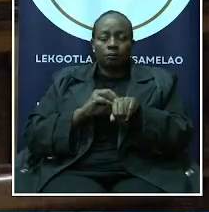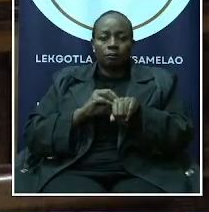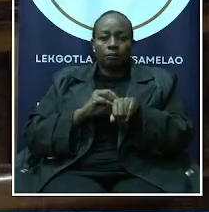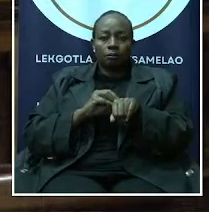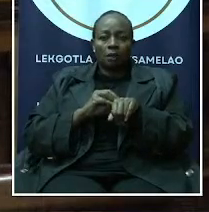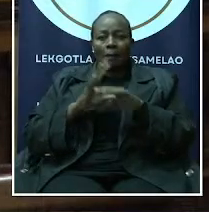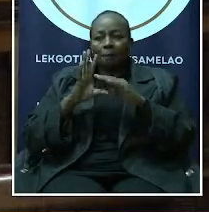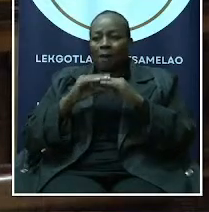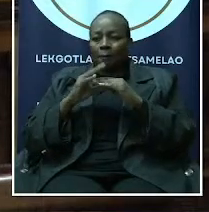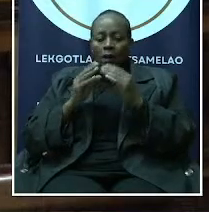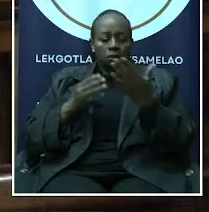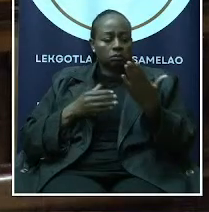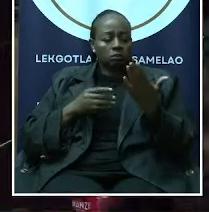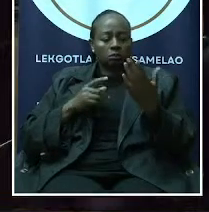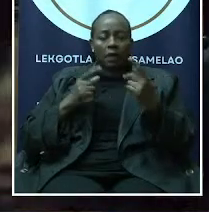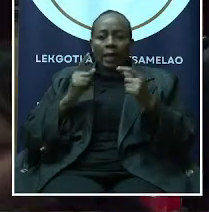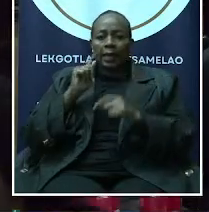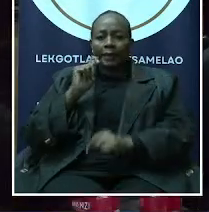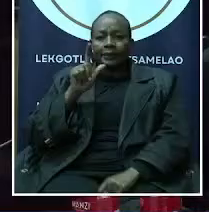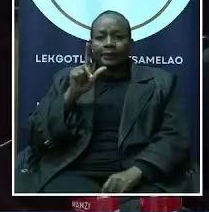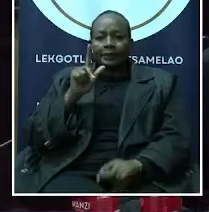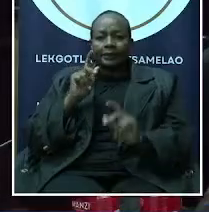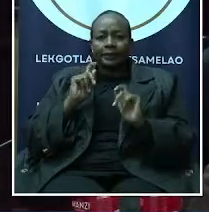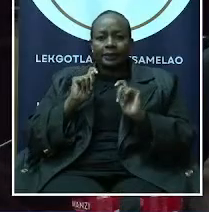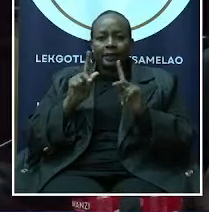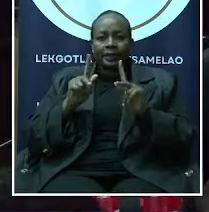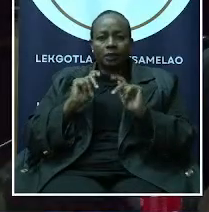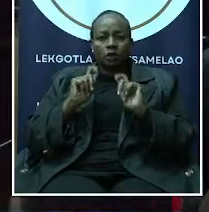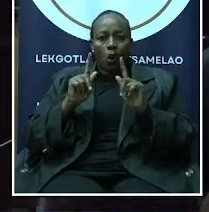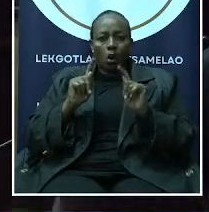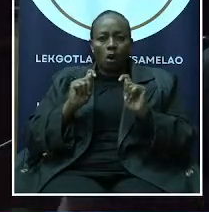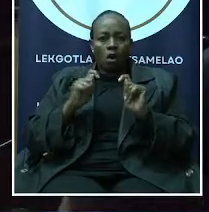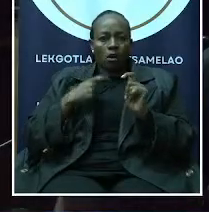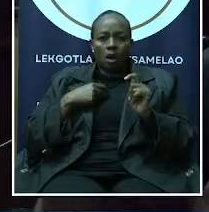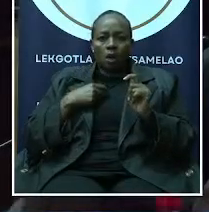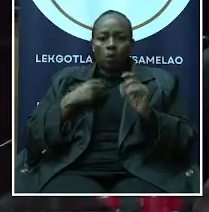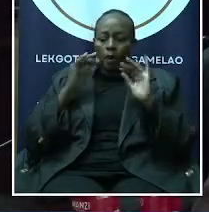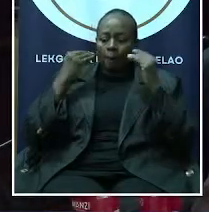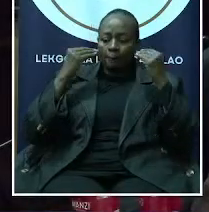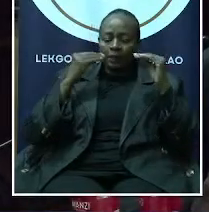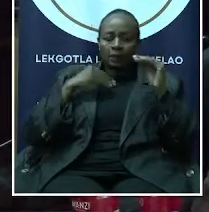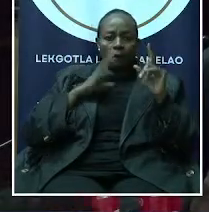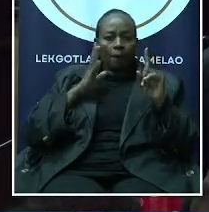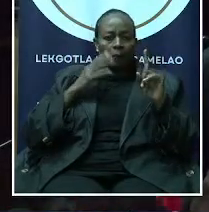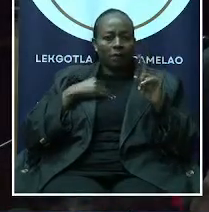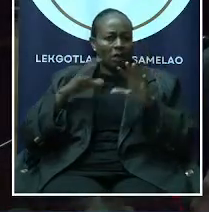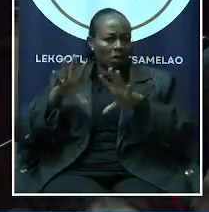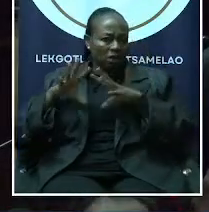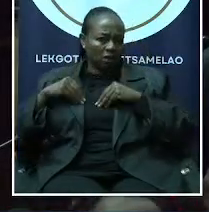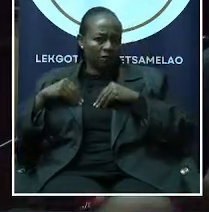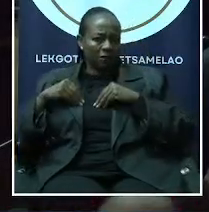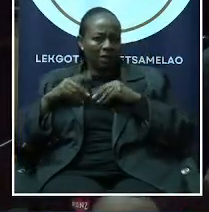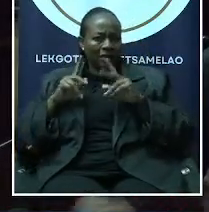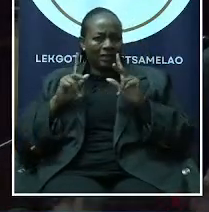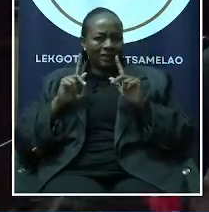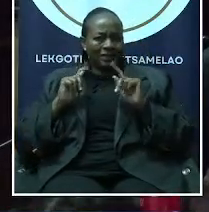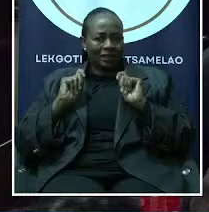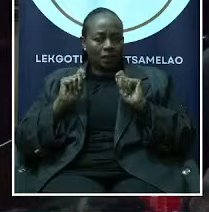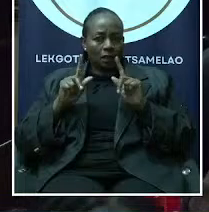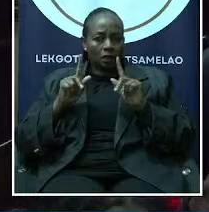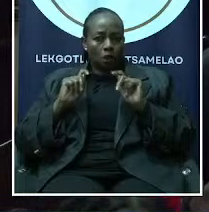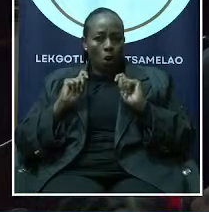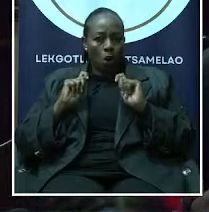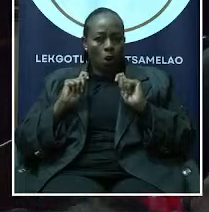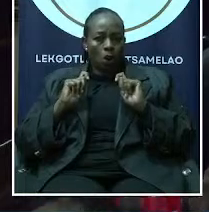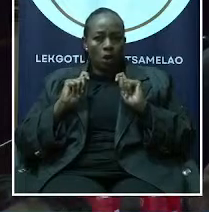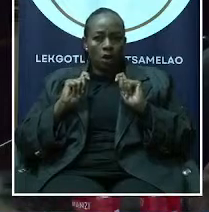member is watching TikTok and we are busy with issues of young people. Is it parliamentary to watch TikTok